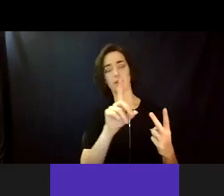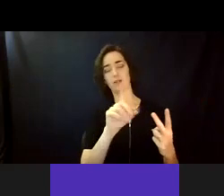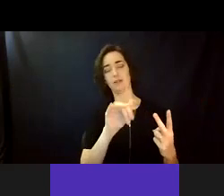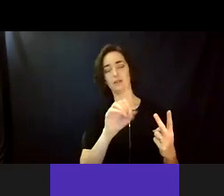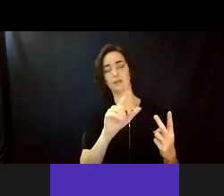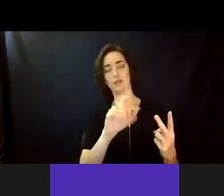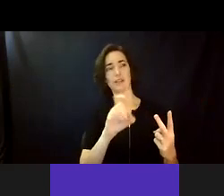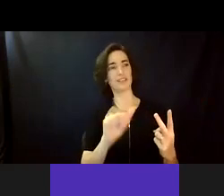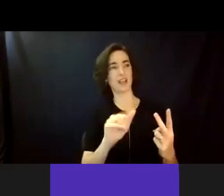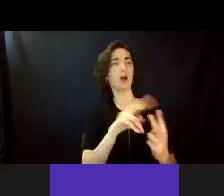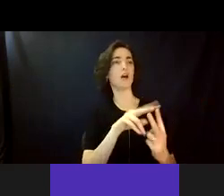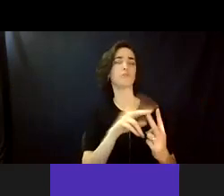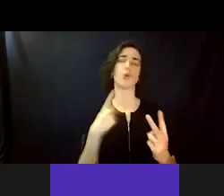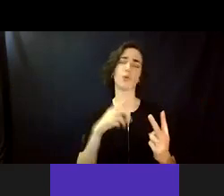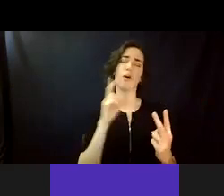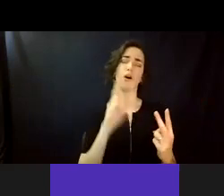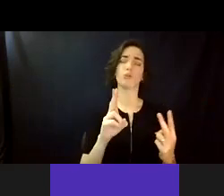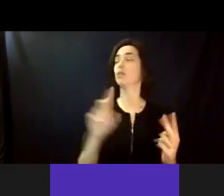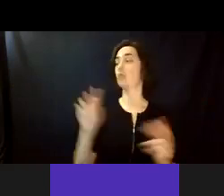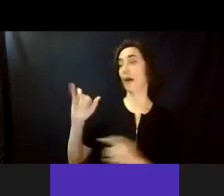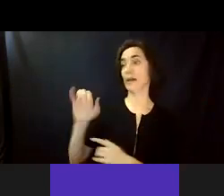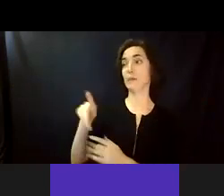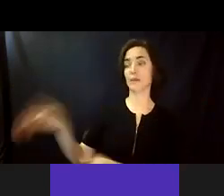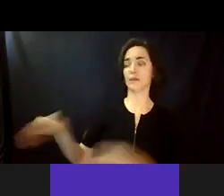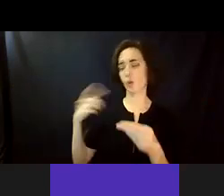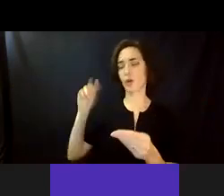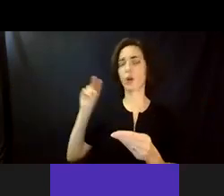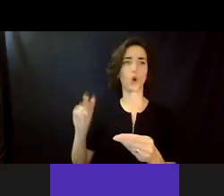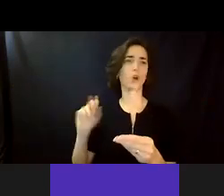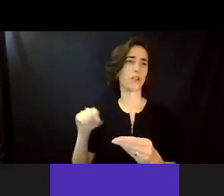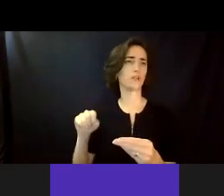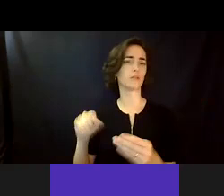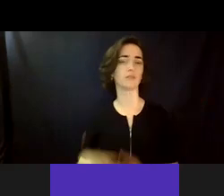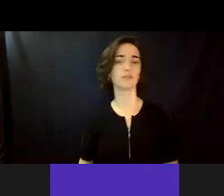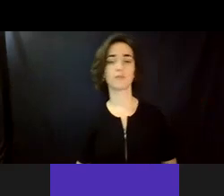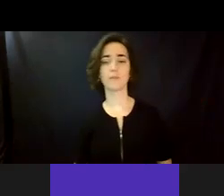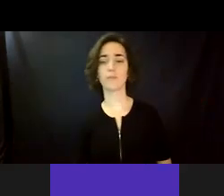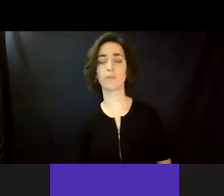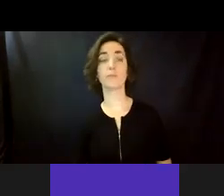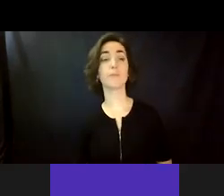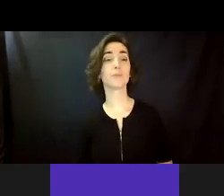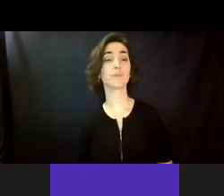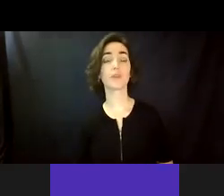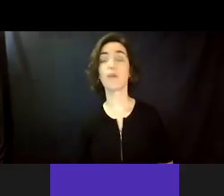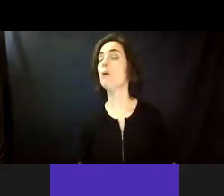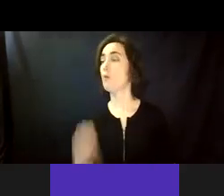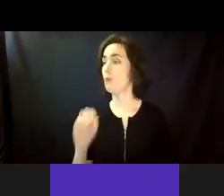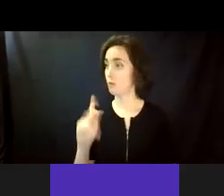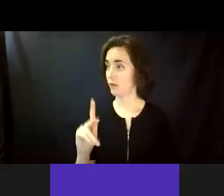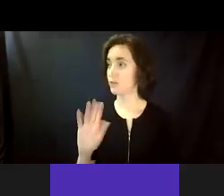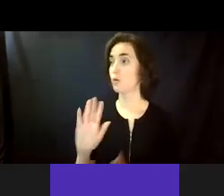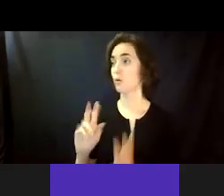the IEP. We do look at them. Okay. So you say that you honor them, but